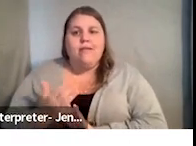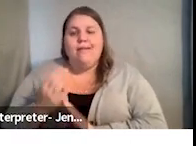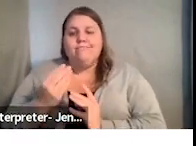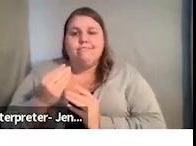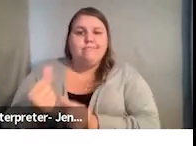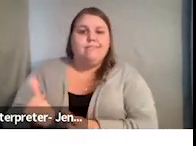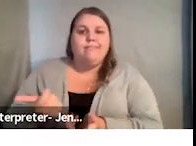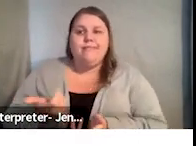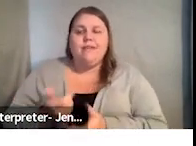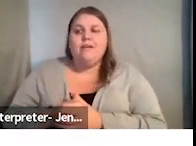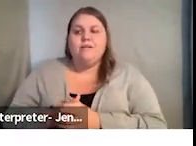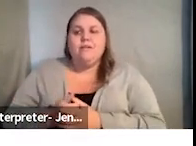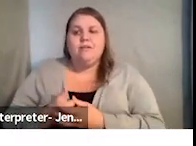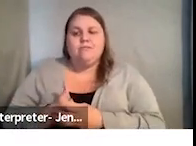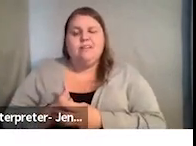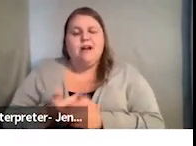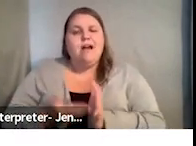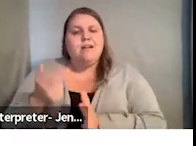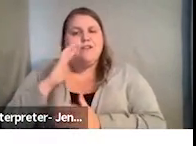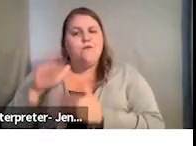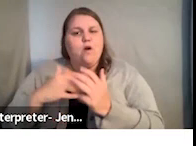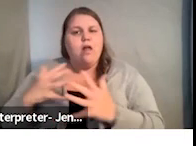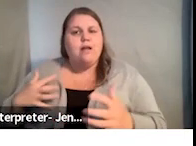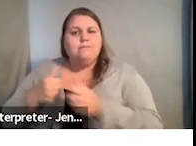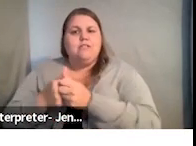honestly, to get everything up to speed.